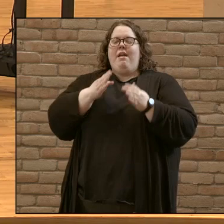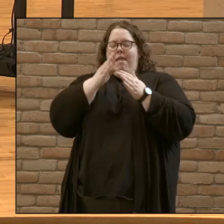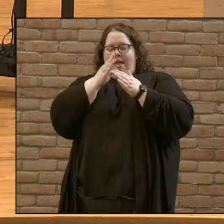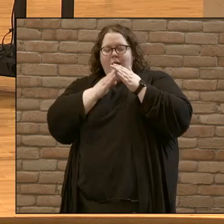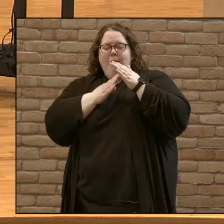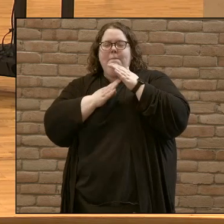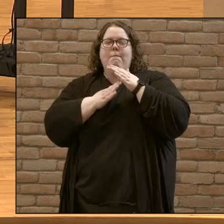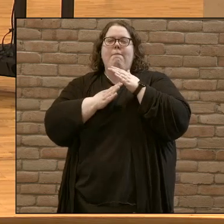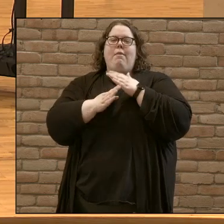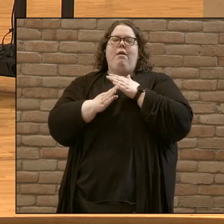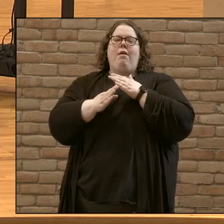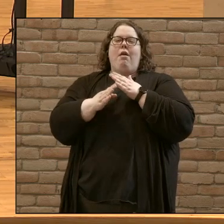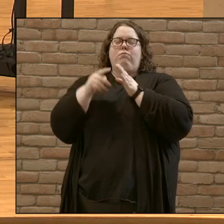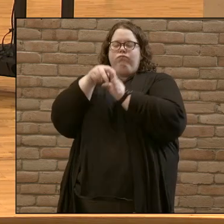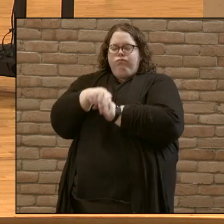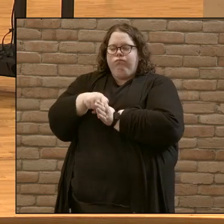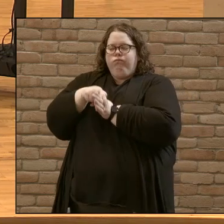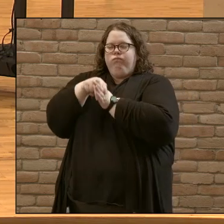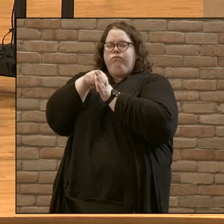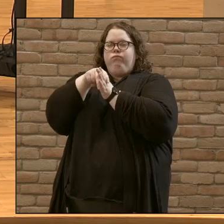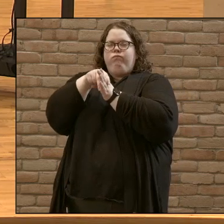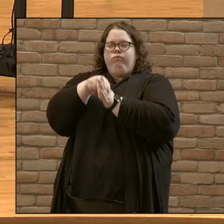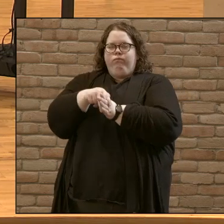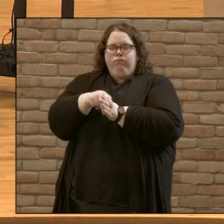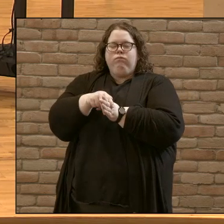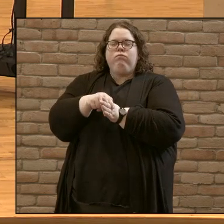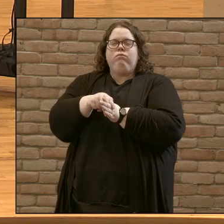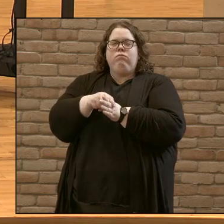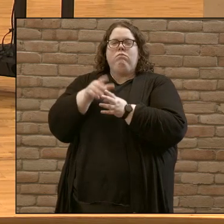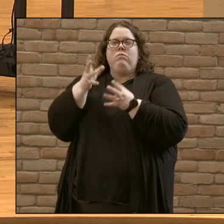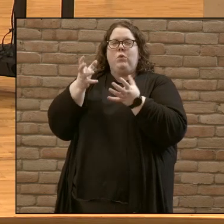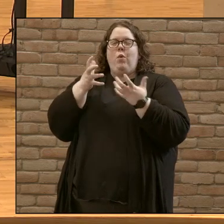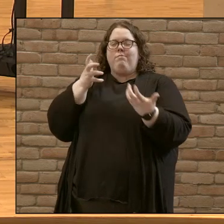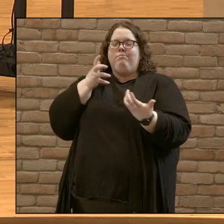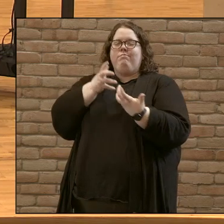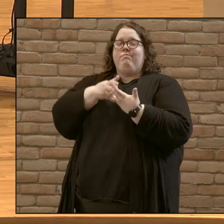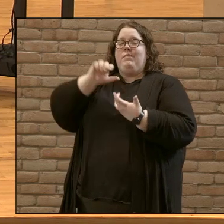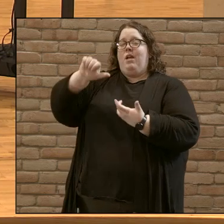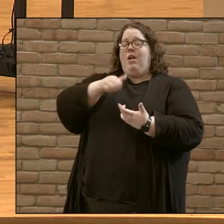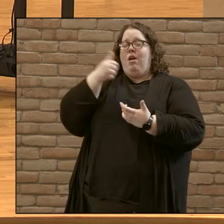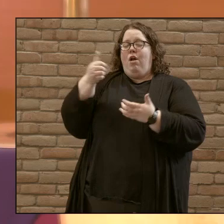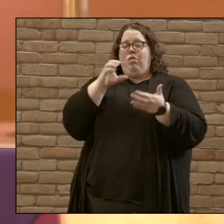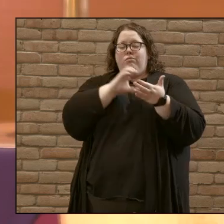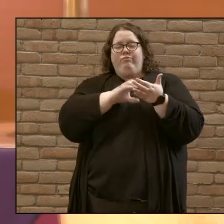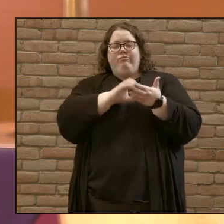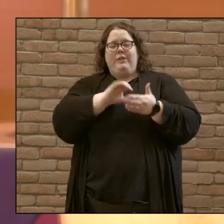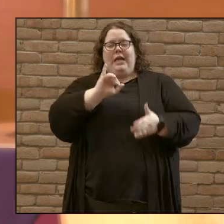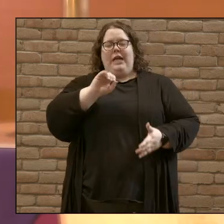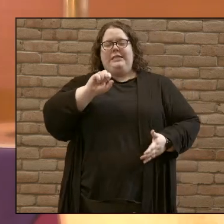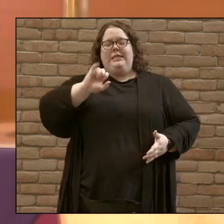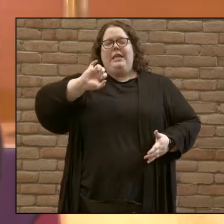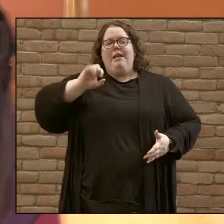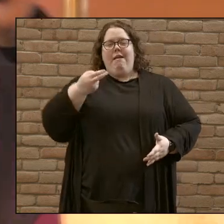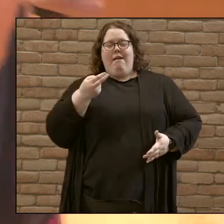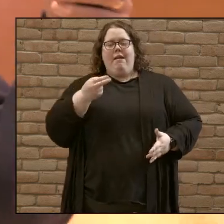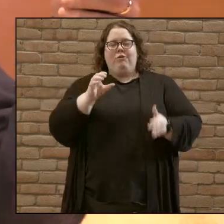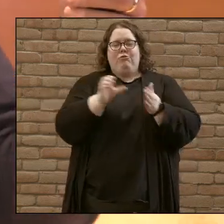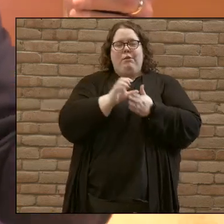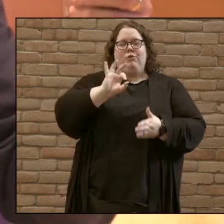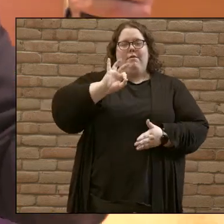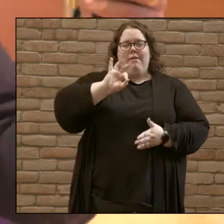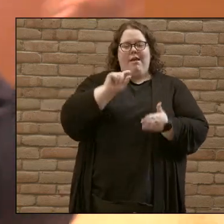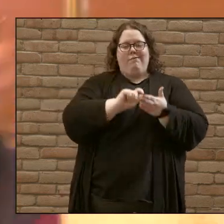lowly, because he aligns himself also with Isaiah chapter 9, verse 6, that says he